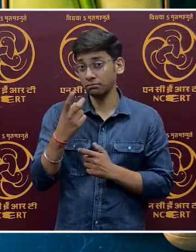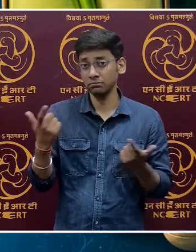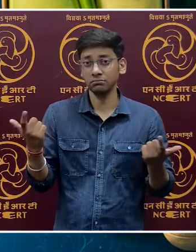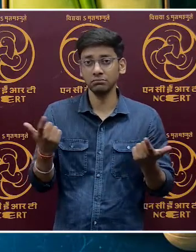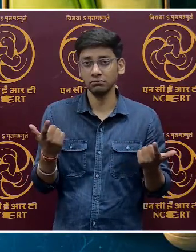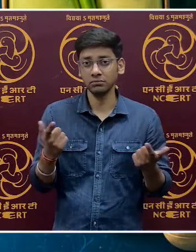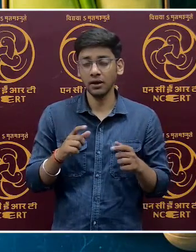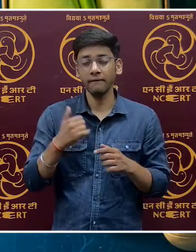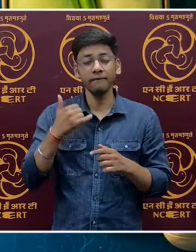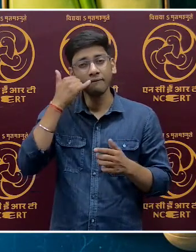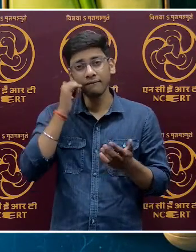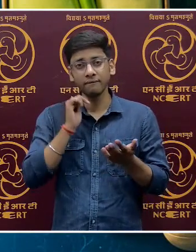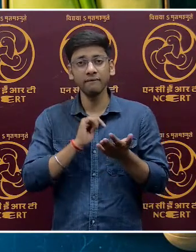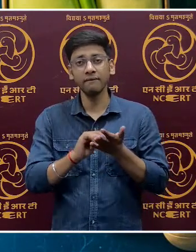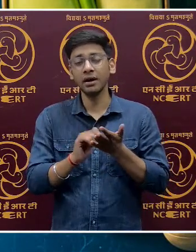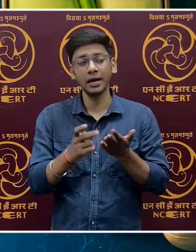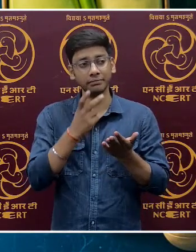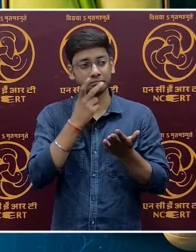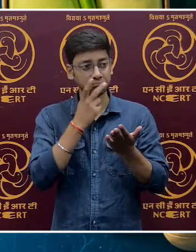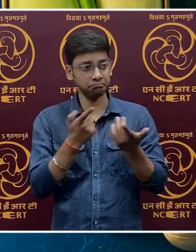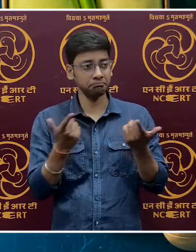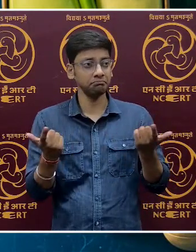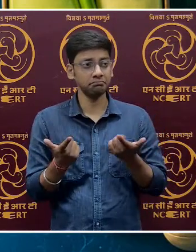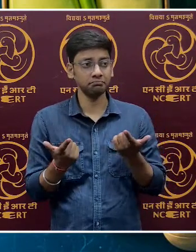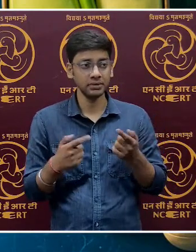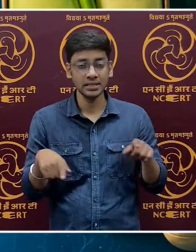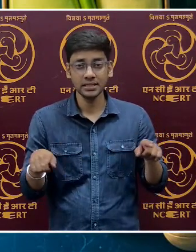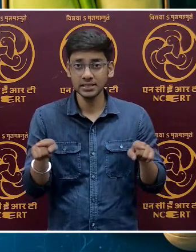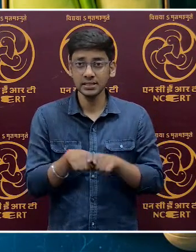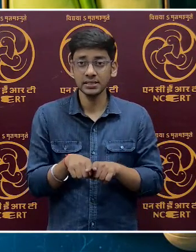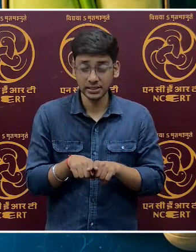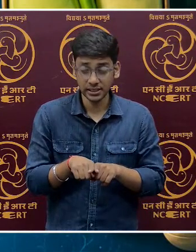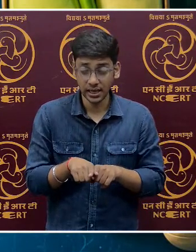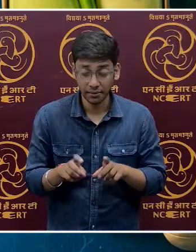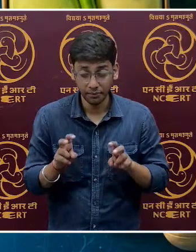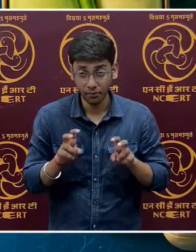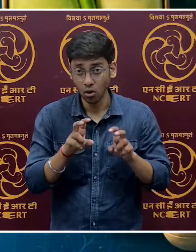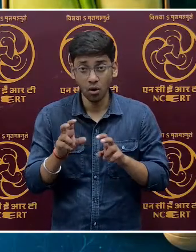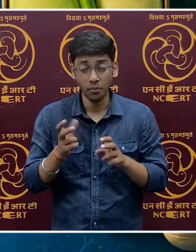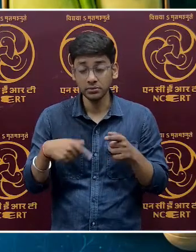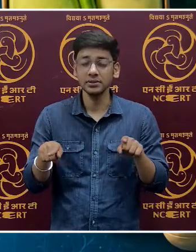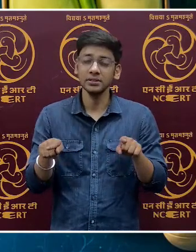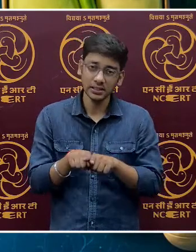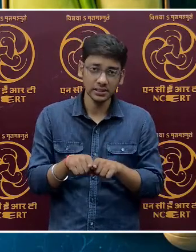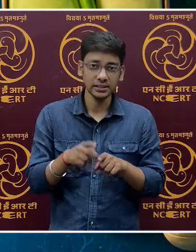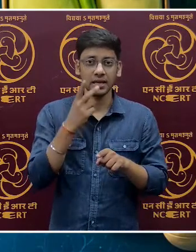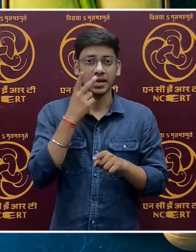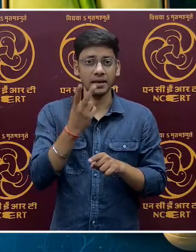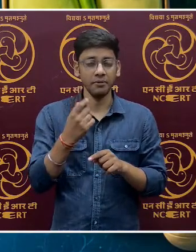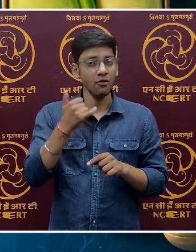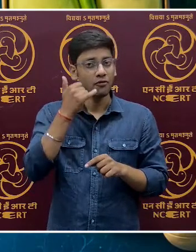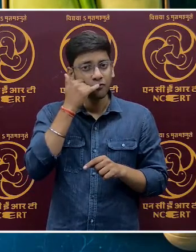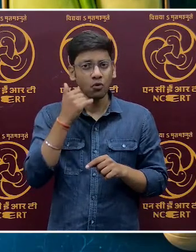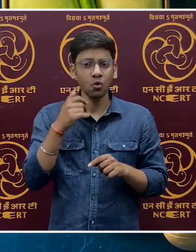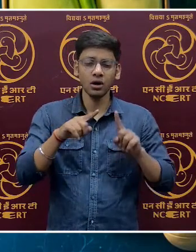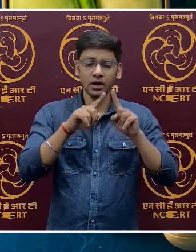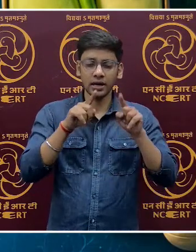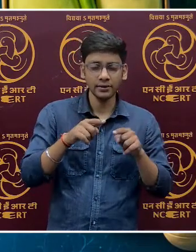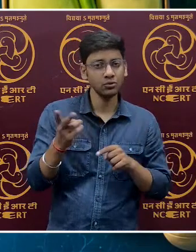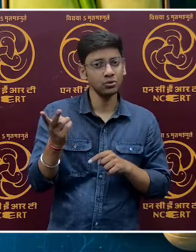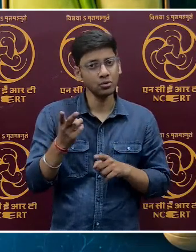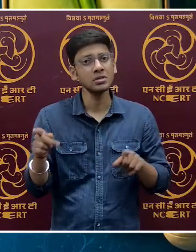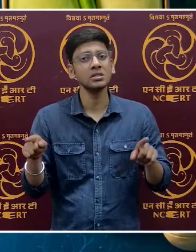our mobile, now we can see over here same thing could be observed here also. You can able to observe over here. We